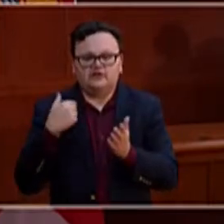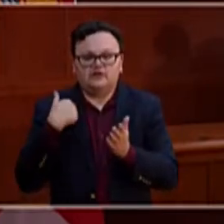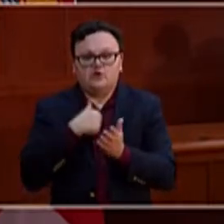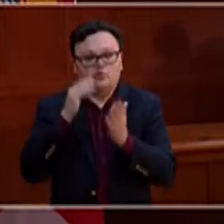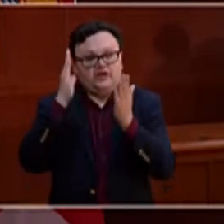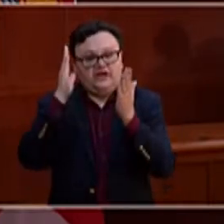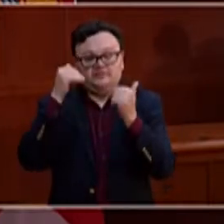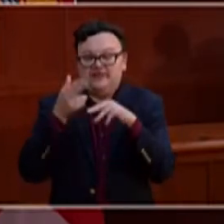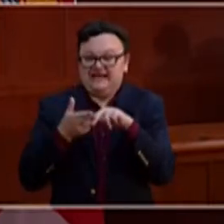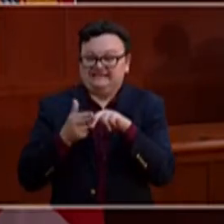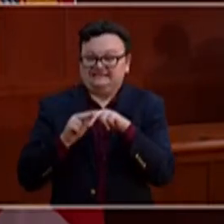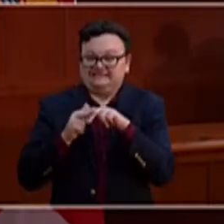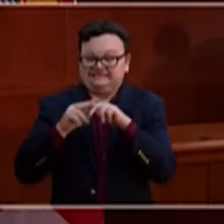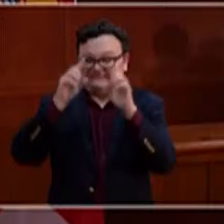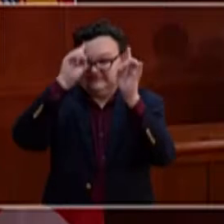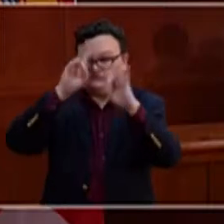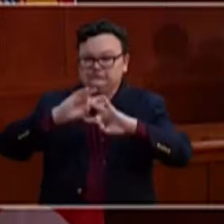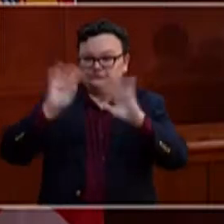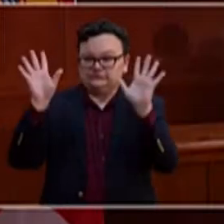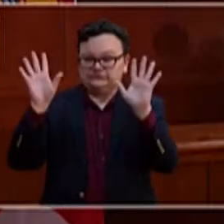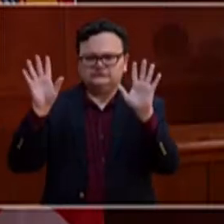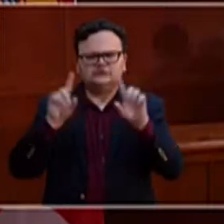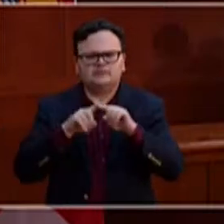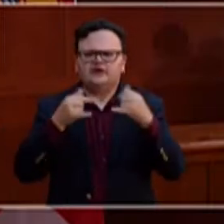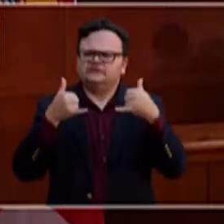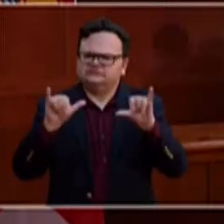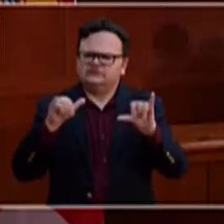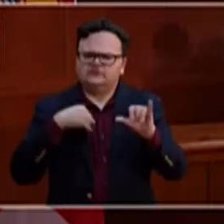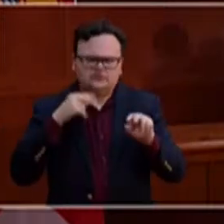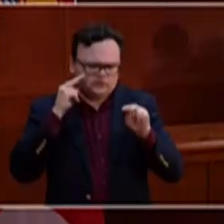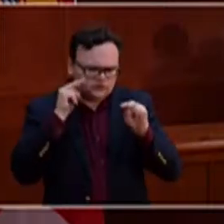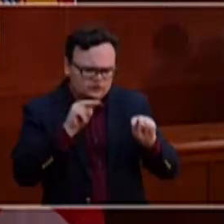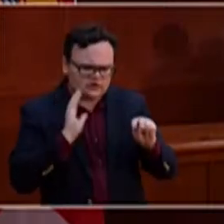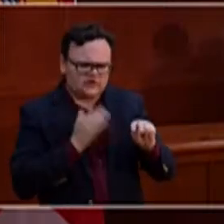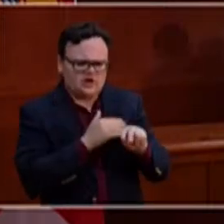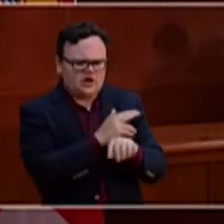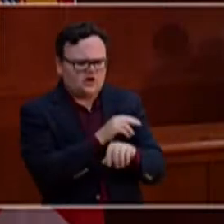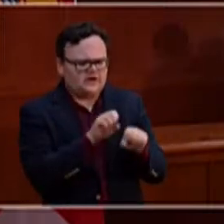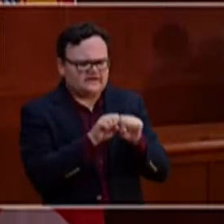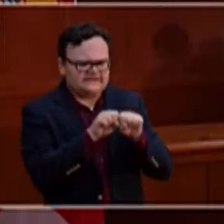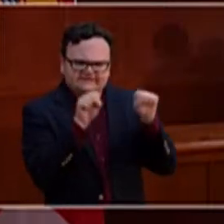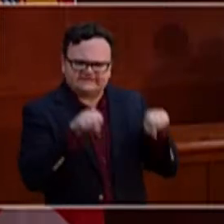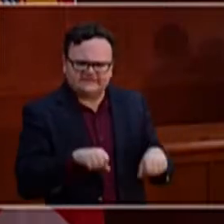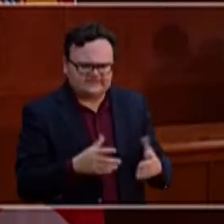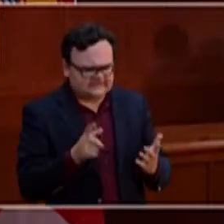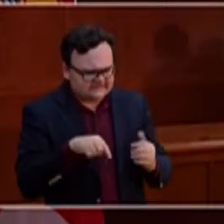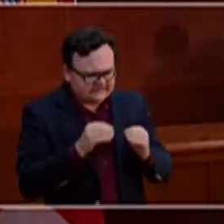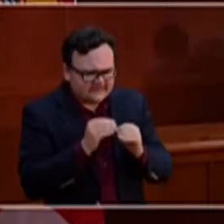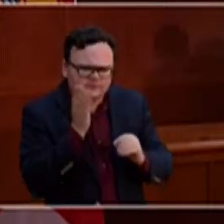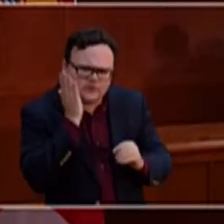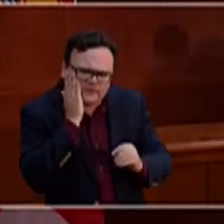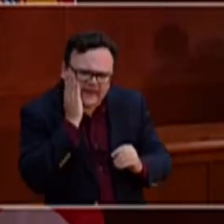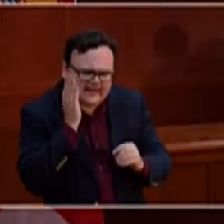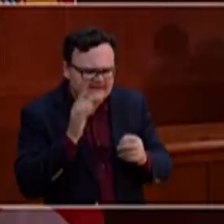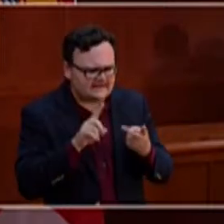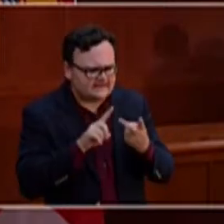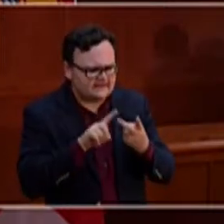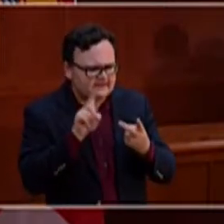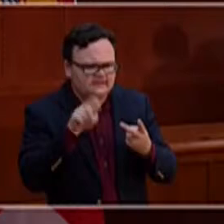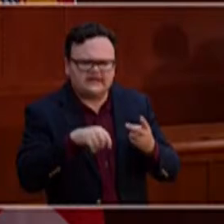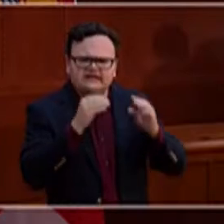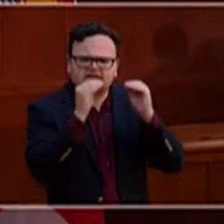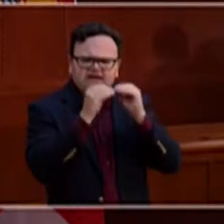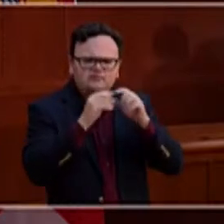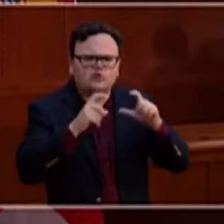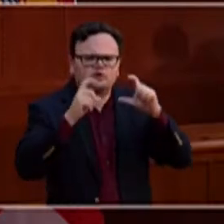as they have recently, we were able to look at our system and say, we need more vents, and we got more vents. We need more PPE, and we were